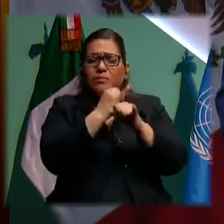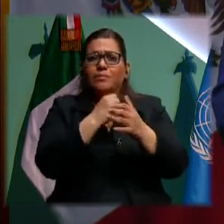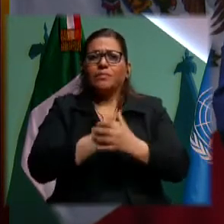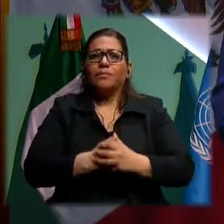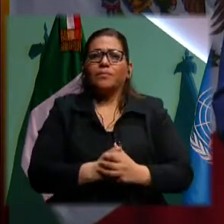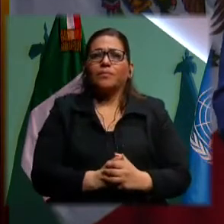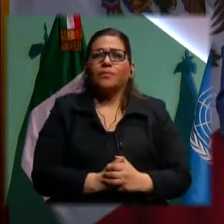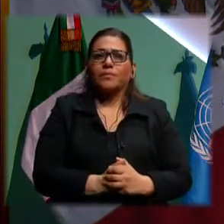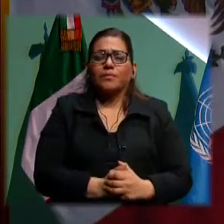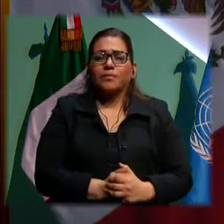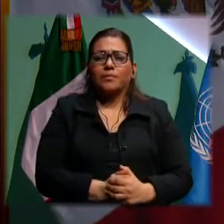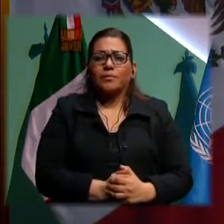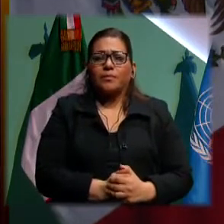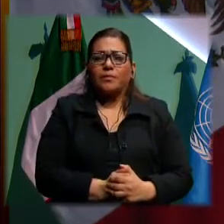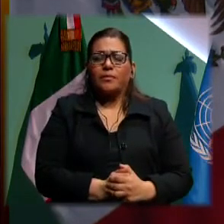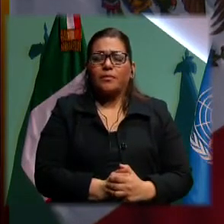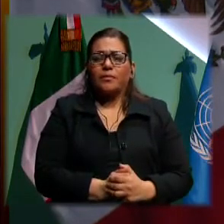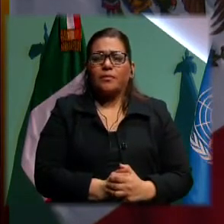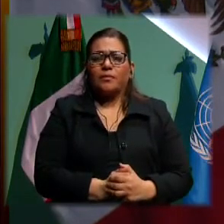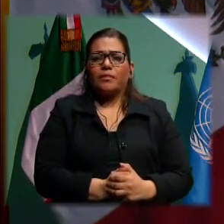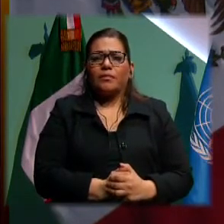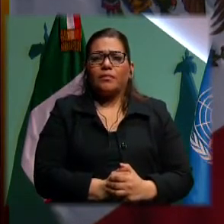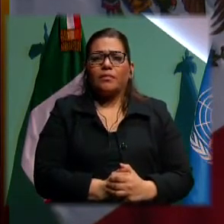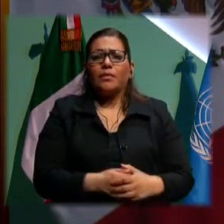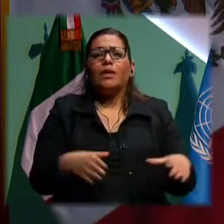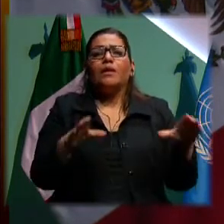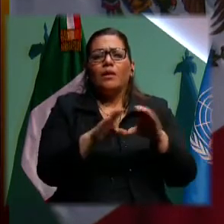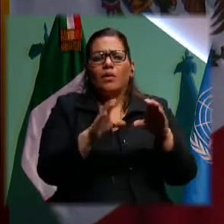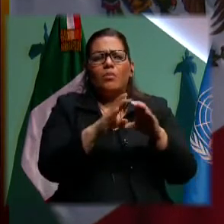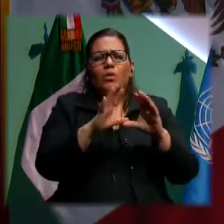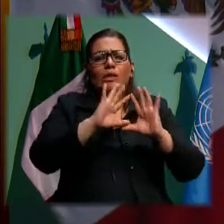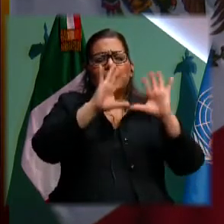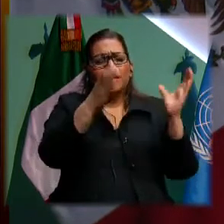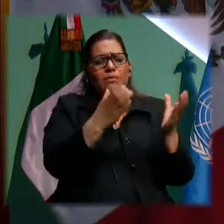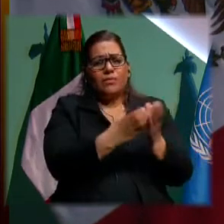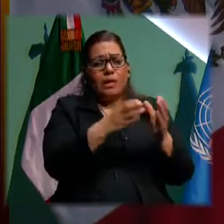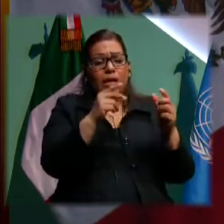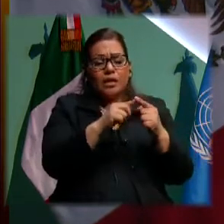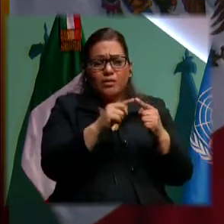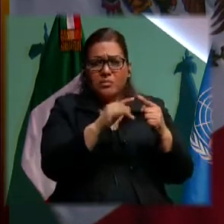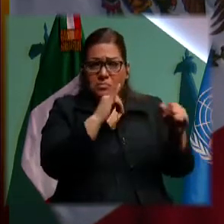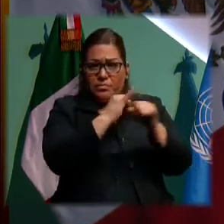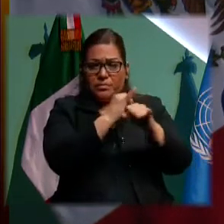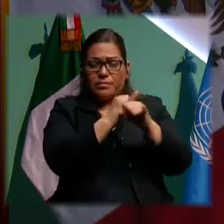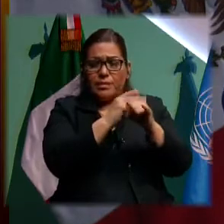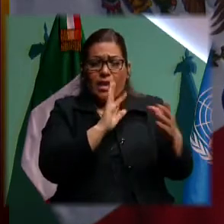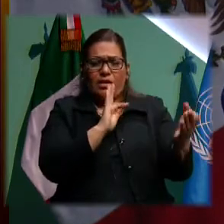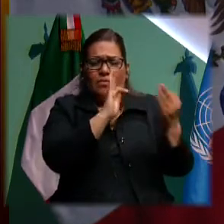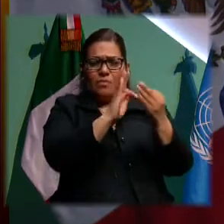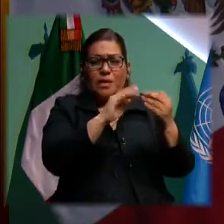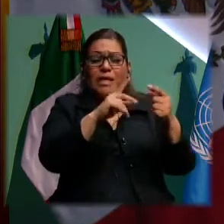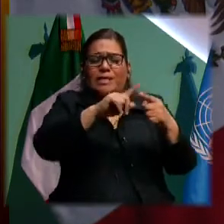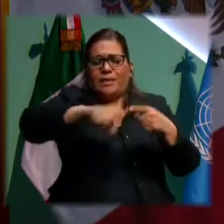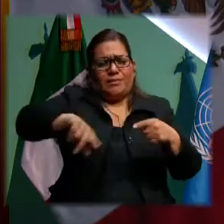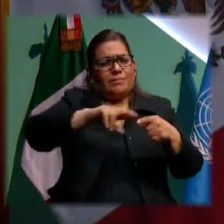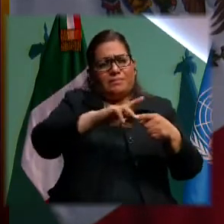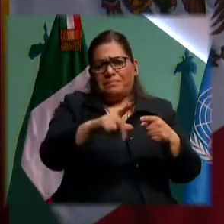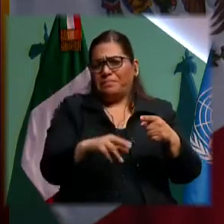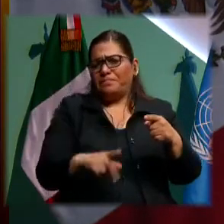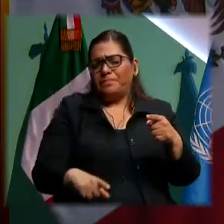an internet community must face those issues that we broadly call